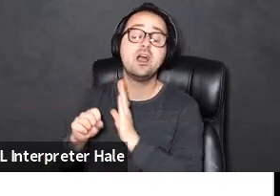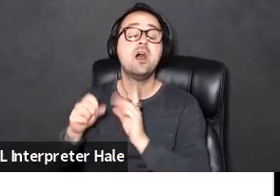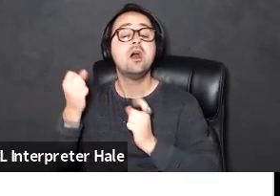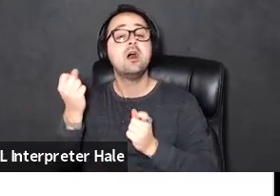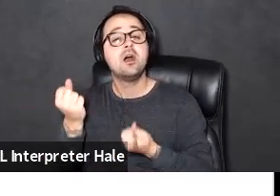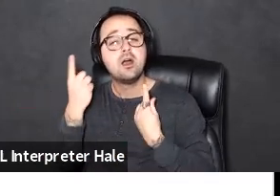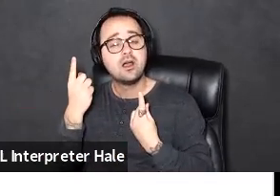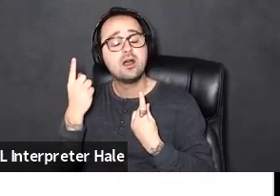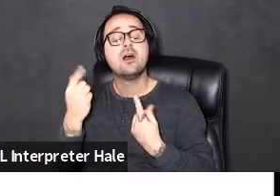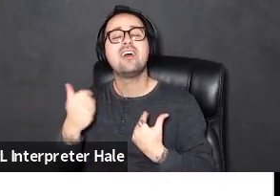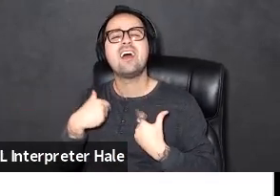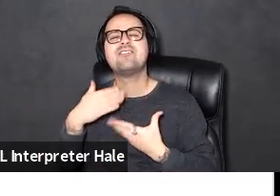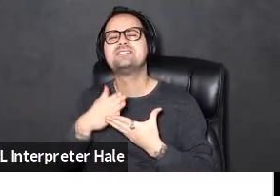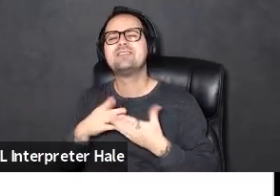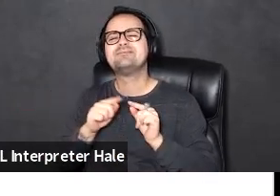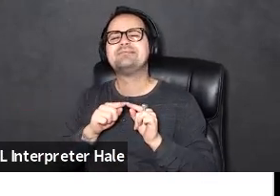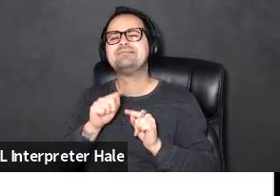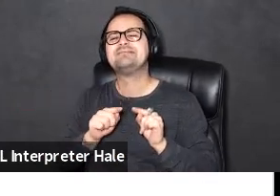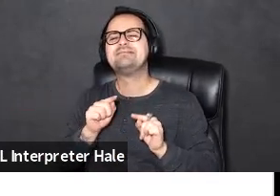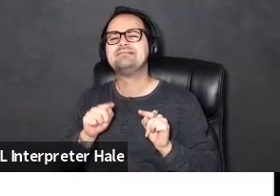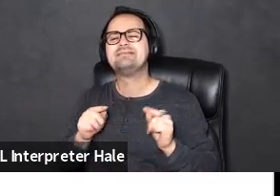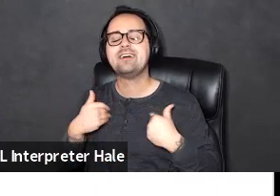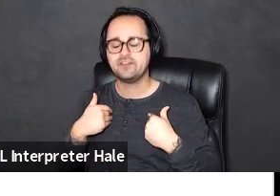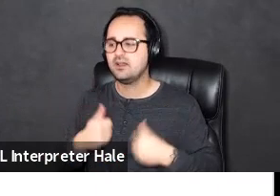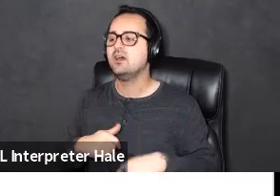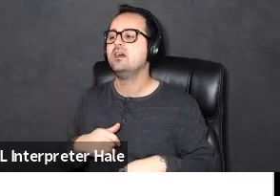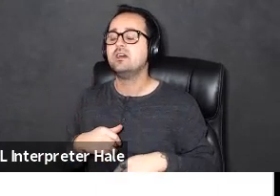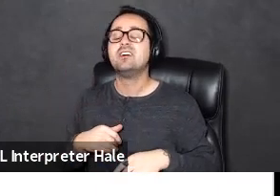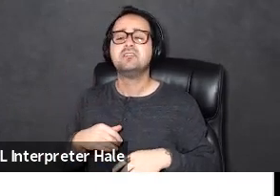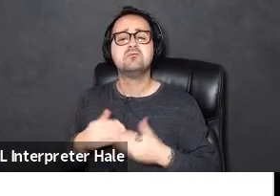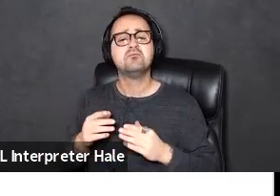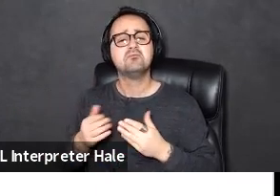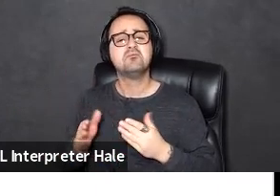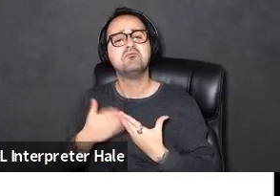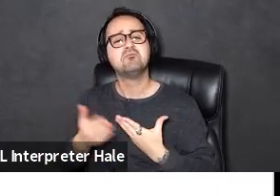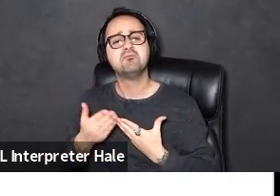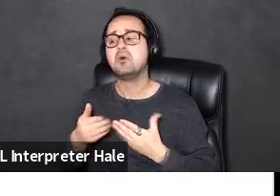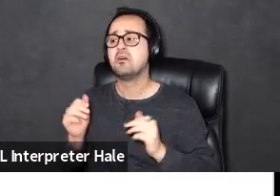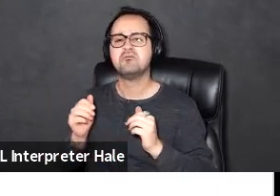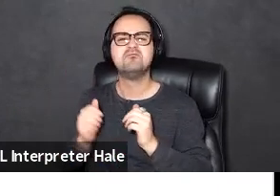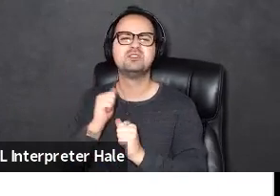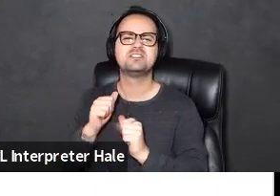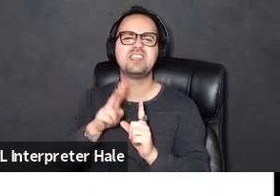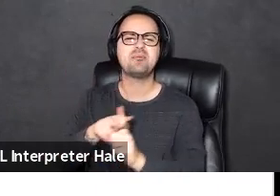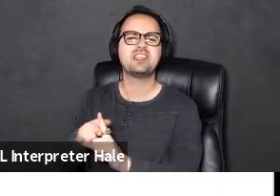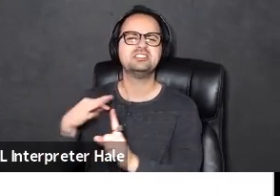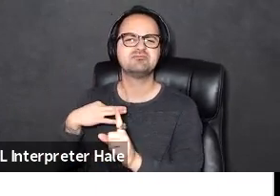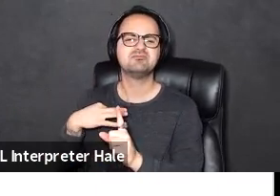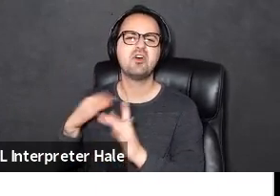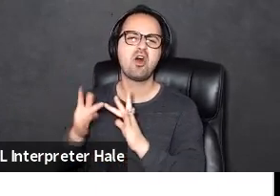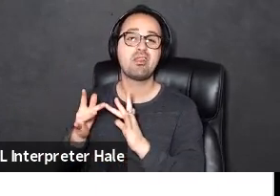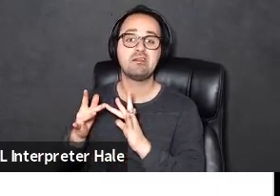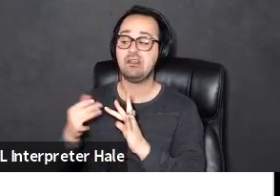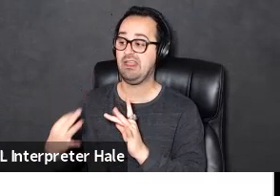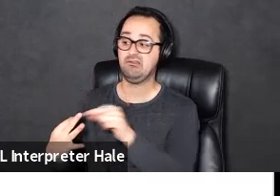are some variations to this. You know, it's fairly easy. Most of the applications are all done online. If your child is not able to do